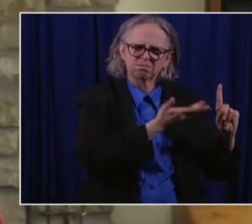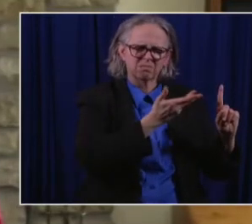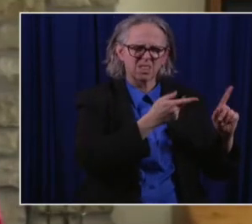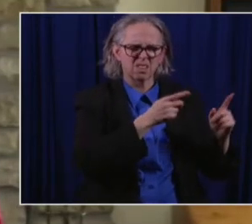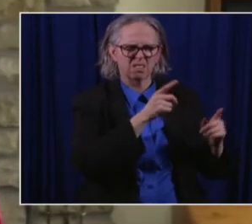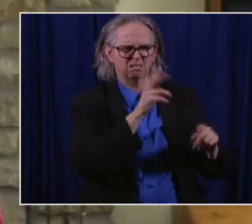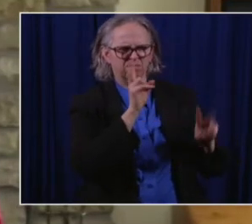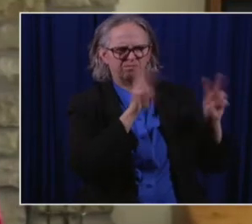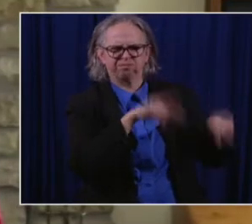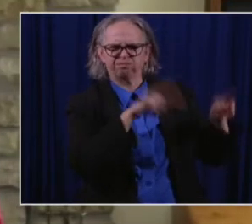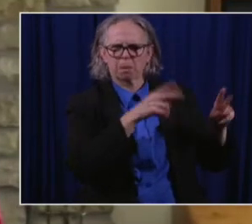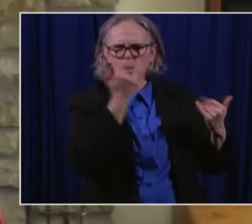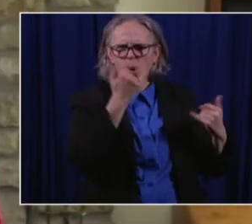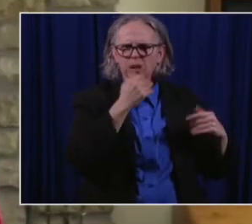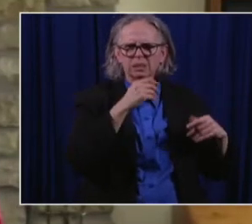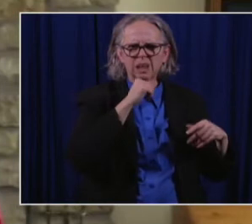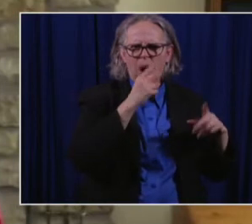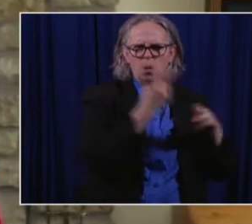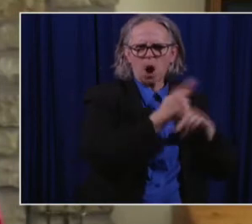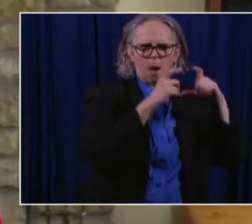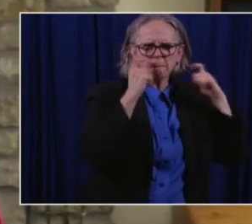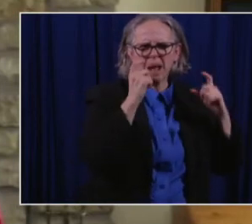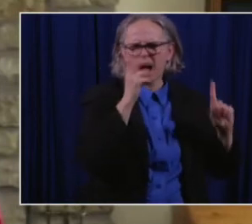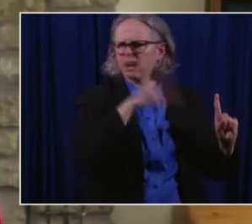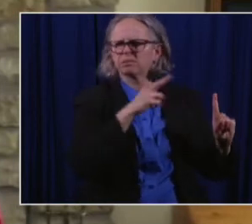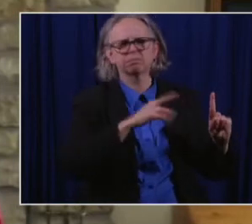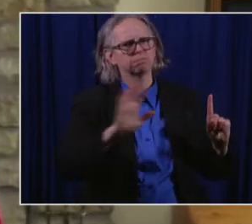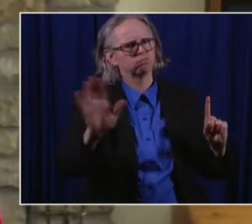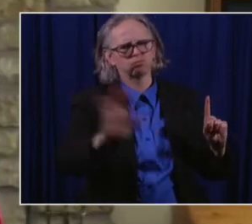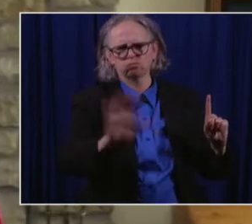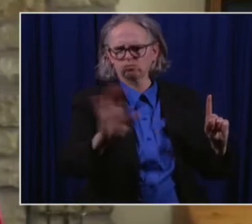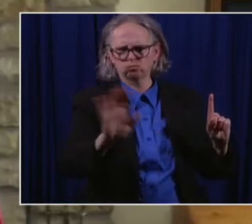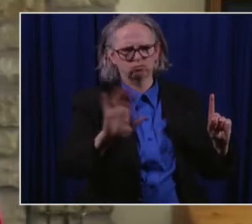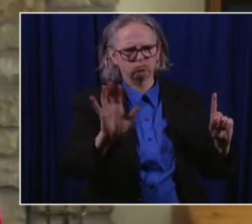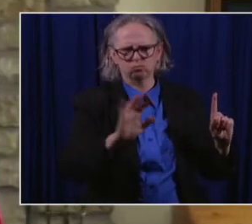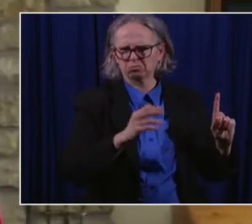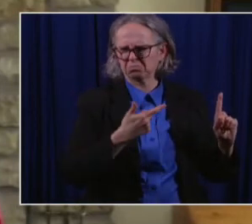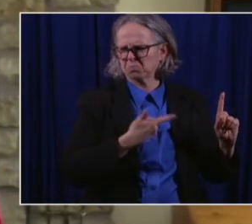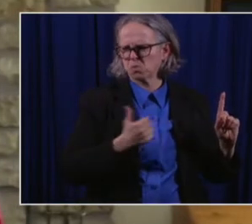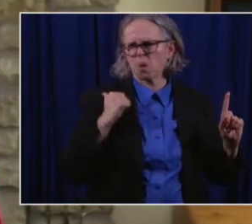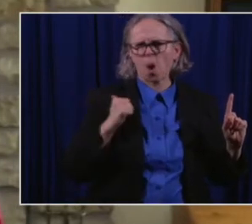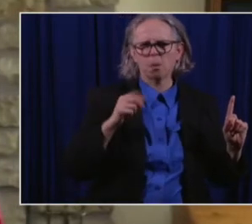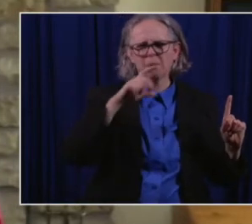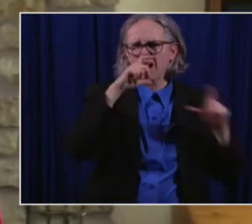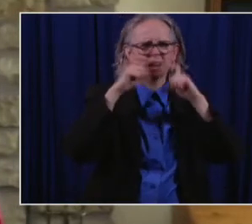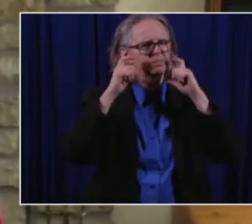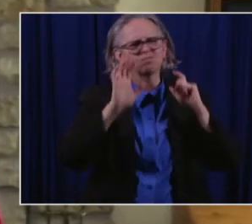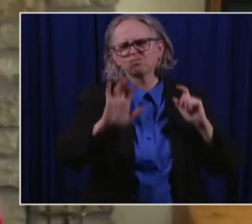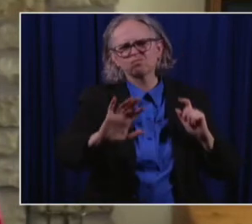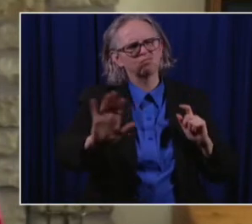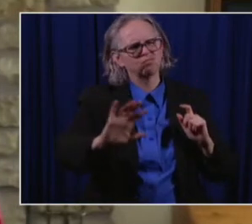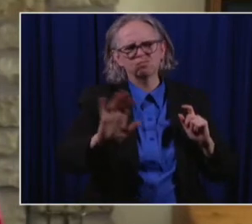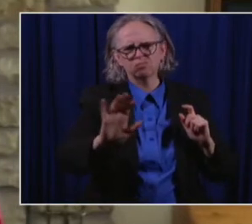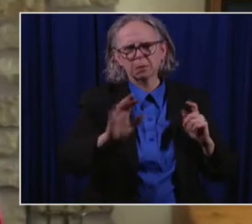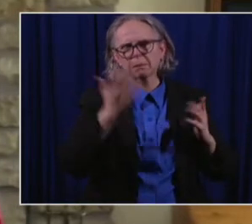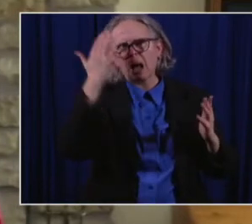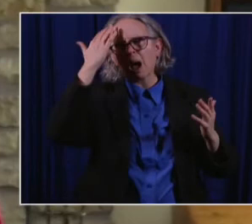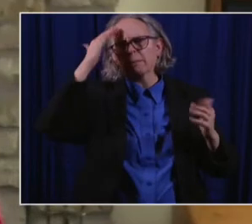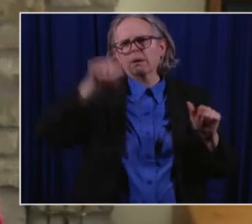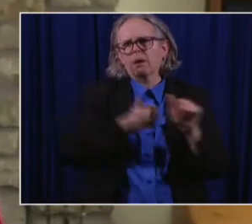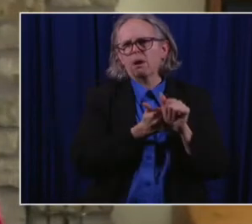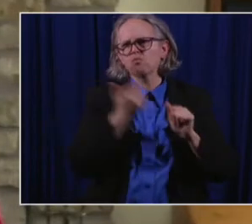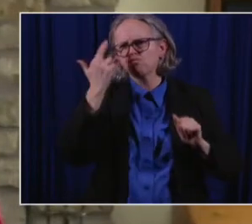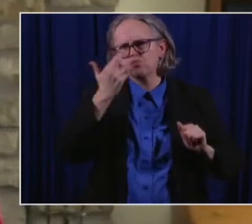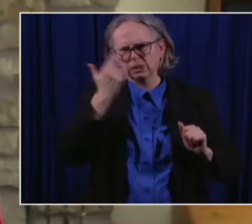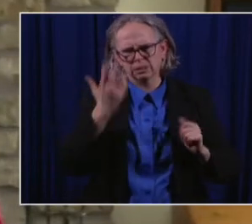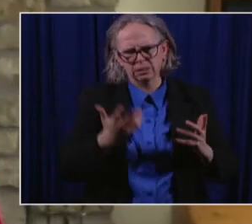they're just not wearing a mask just because they don't want to wear a mask. So I think as we go through this, we are